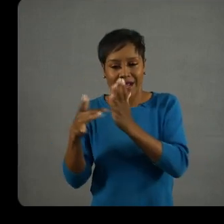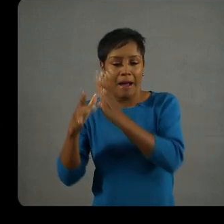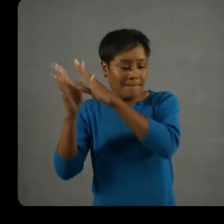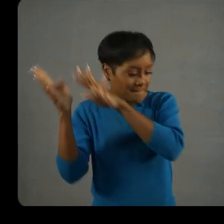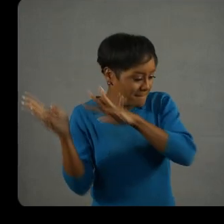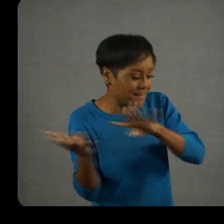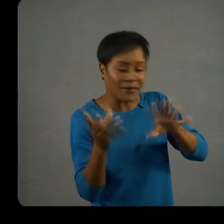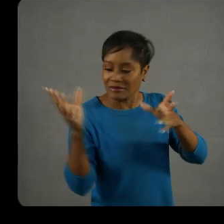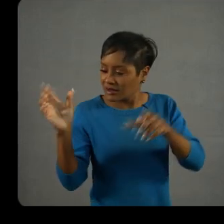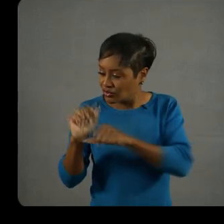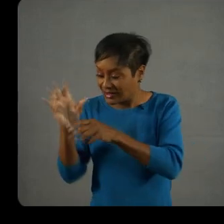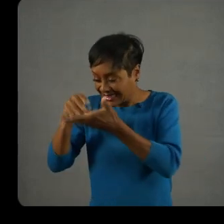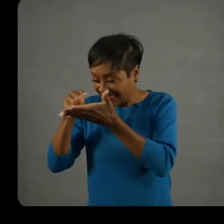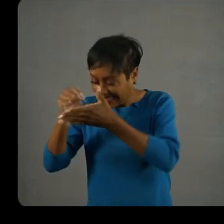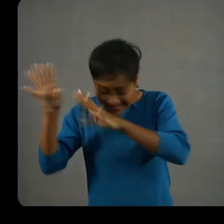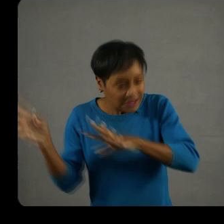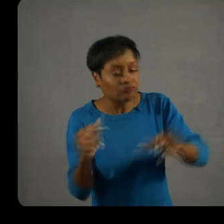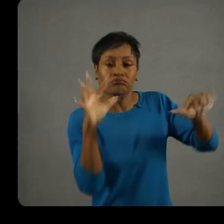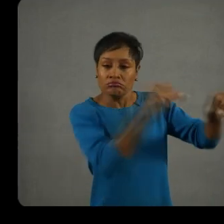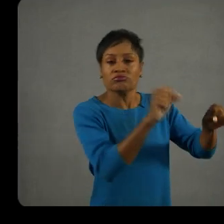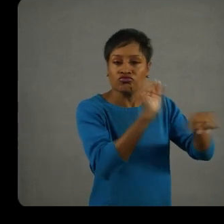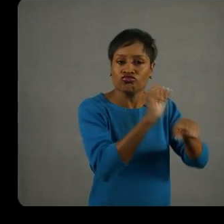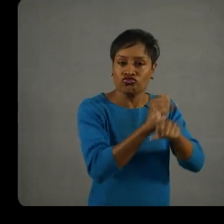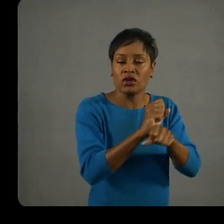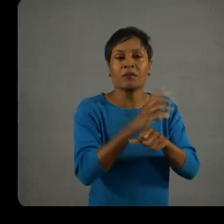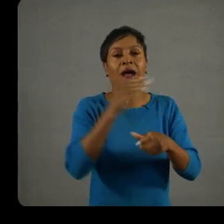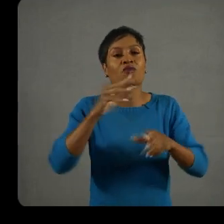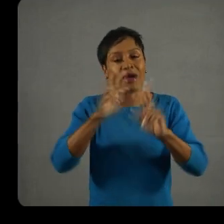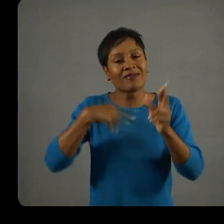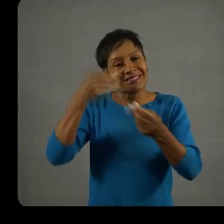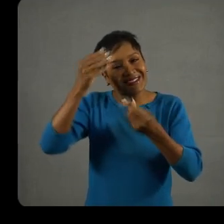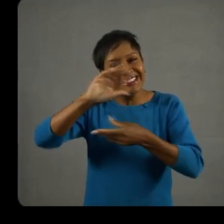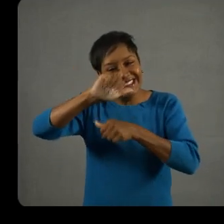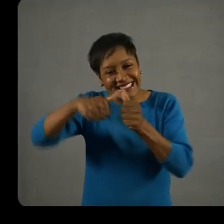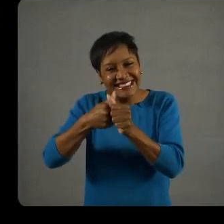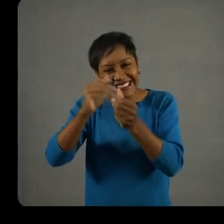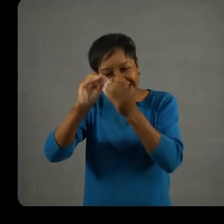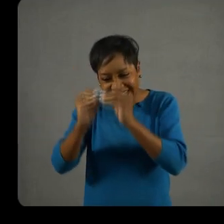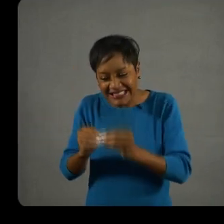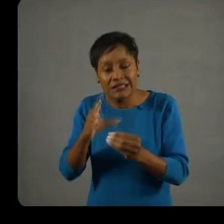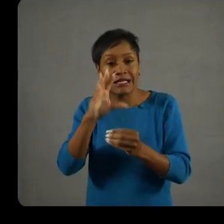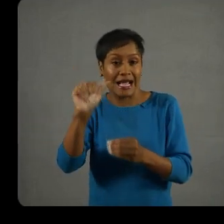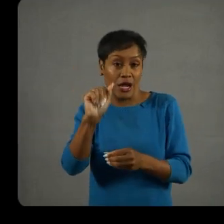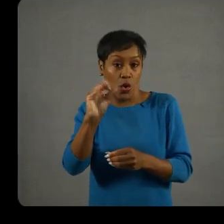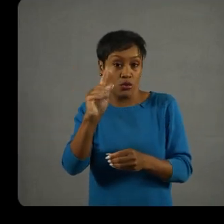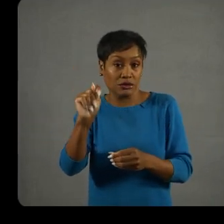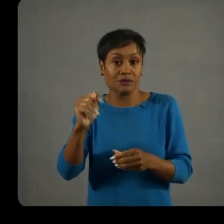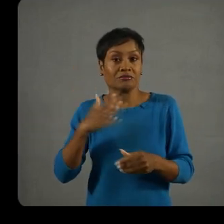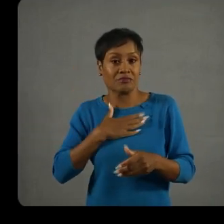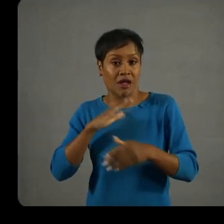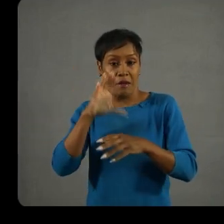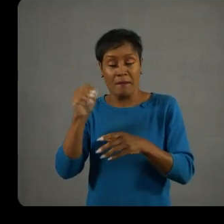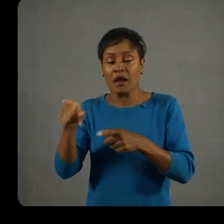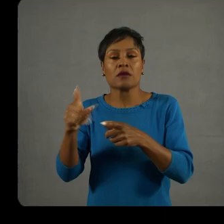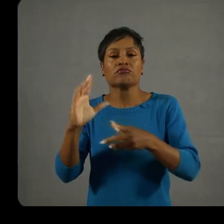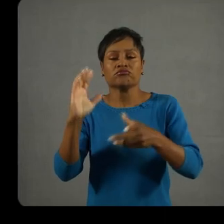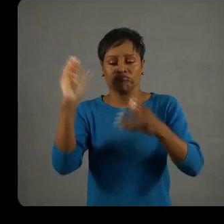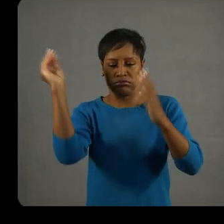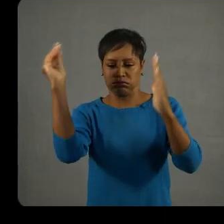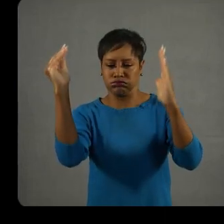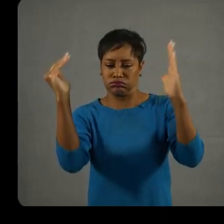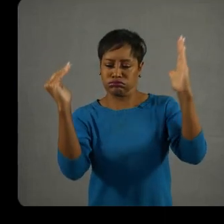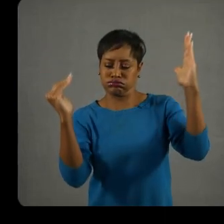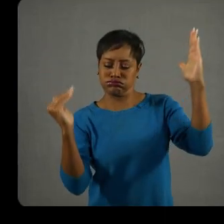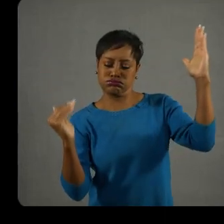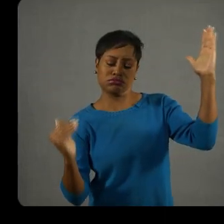And we're also making sure that the data and the research that we've done at AOT is compiled in a way that informs